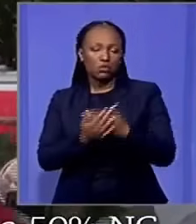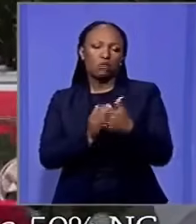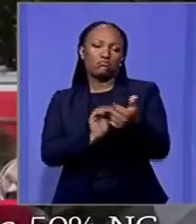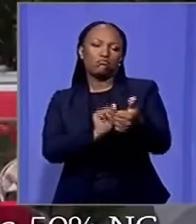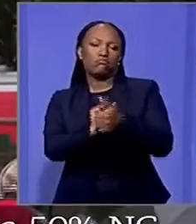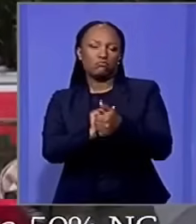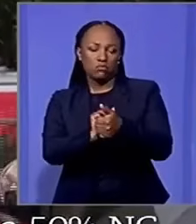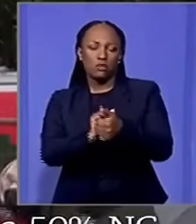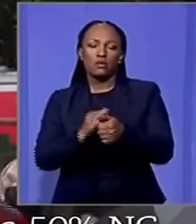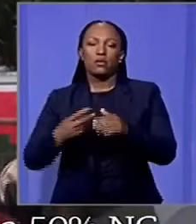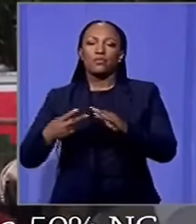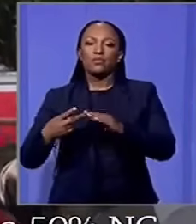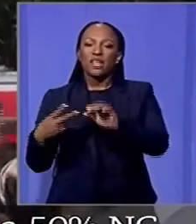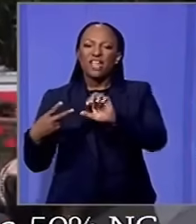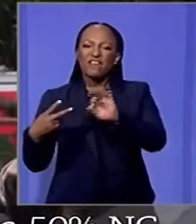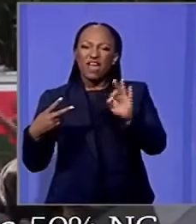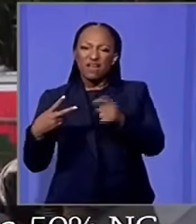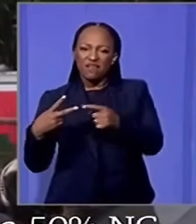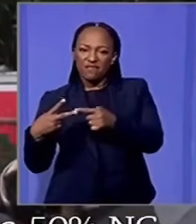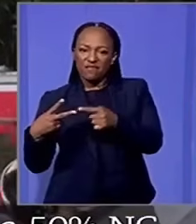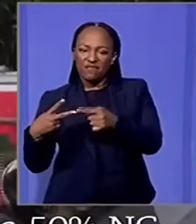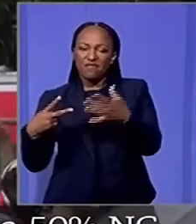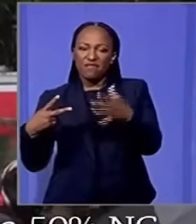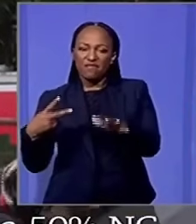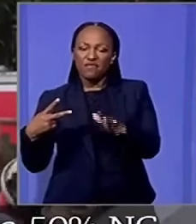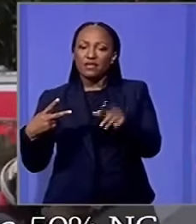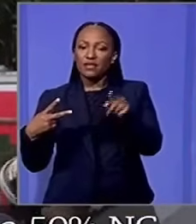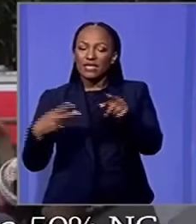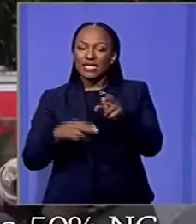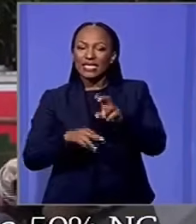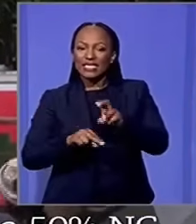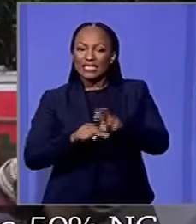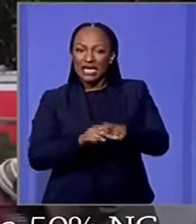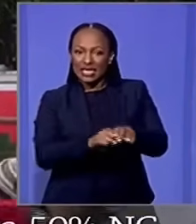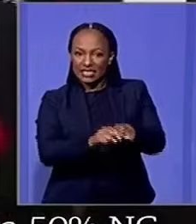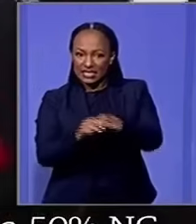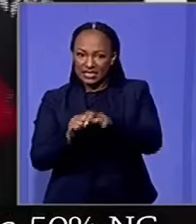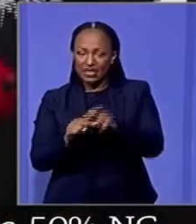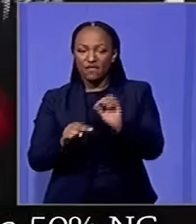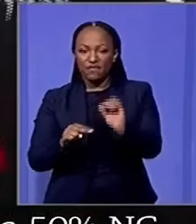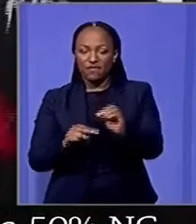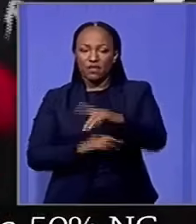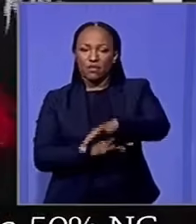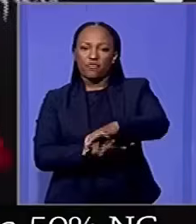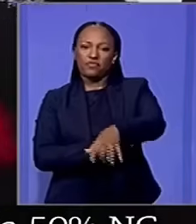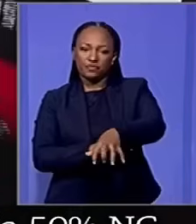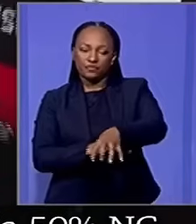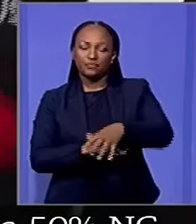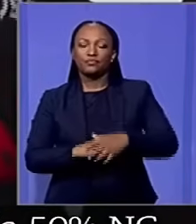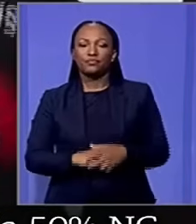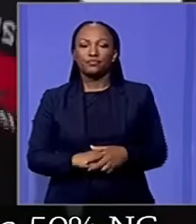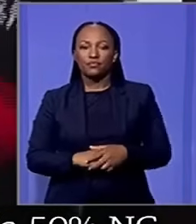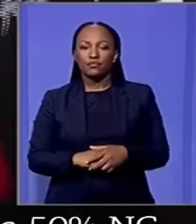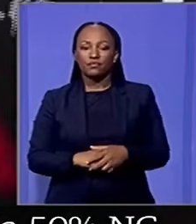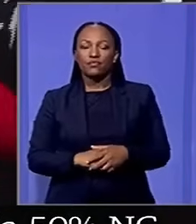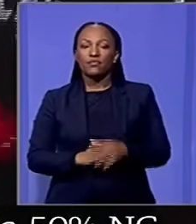Economic Freedom Fighters ke le lengwe la makgotla a nang le ditulo ka go lekgotlatheramelao la province ye. E